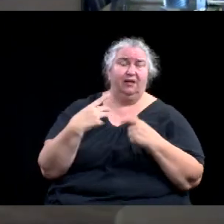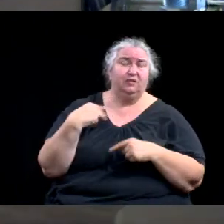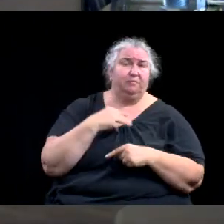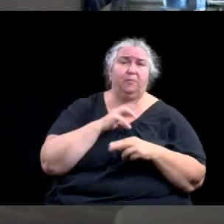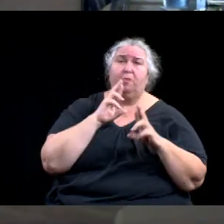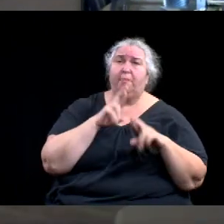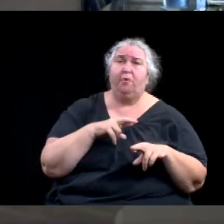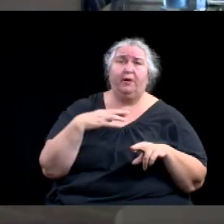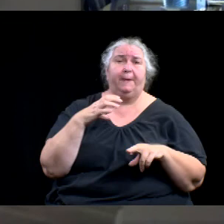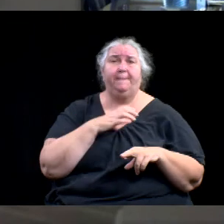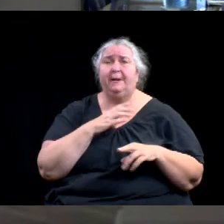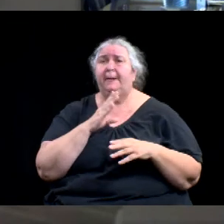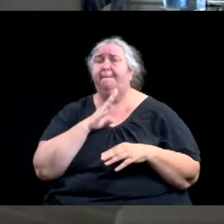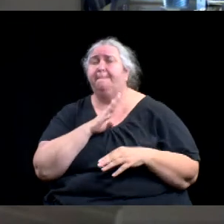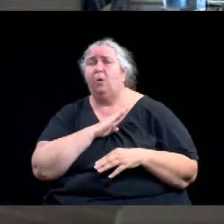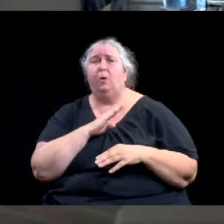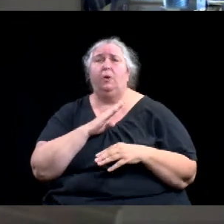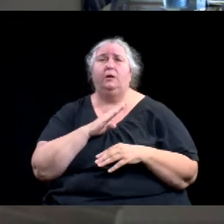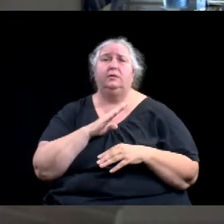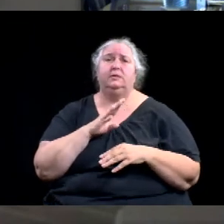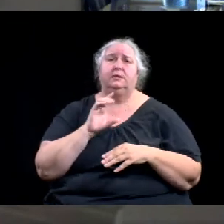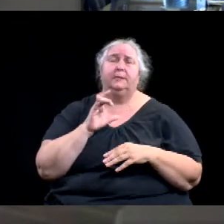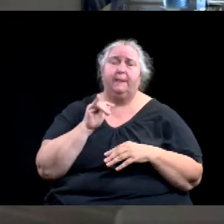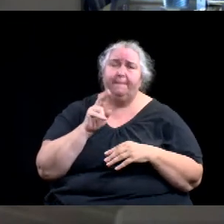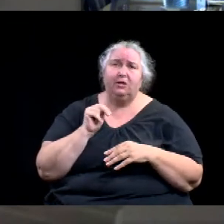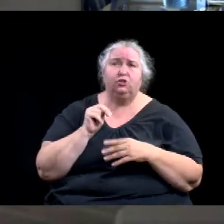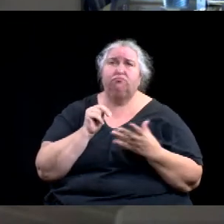If not, are there any requests for future agenda items?